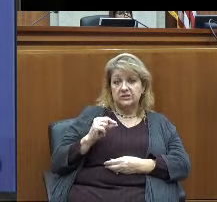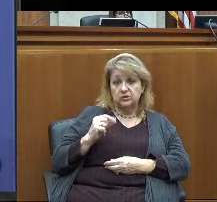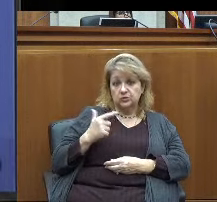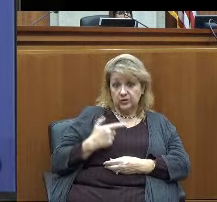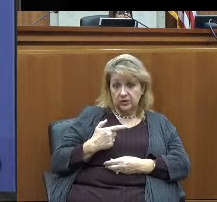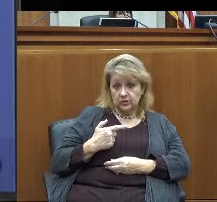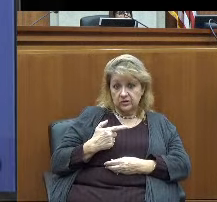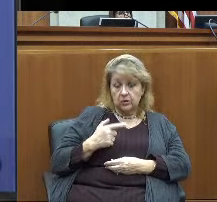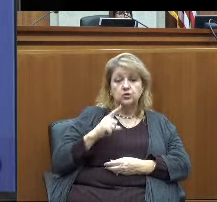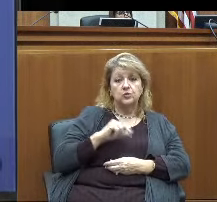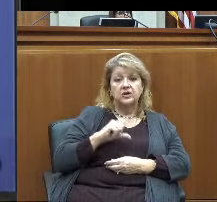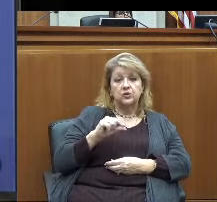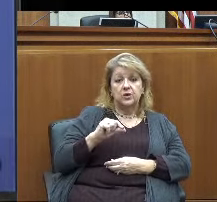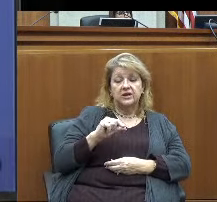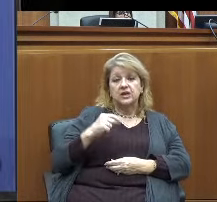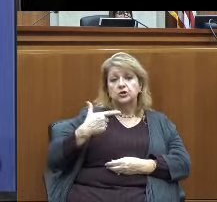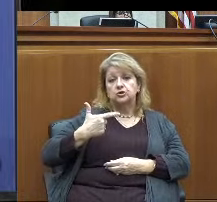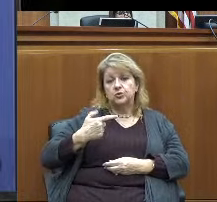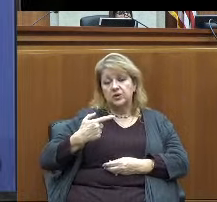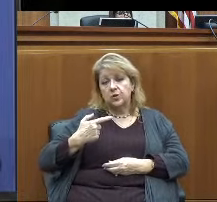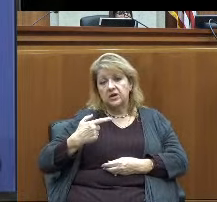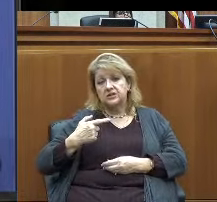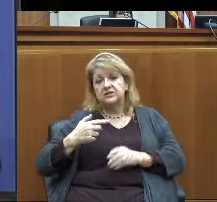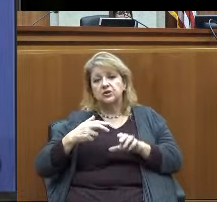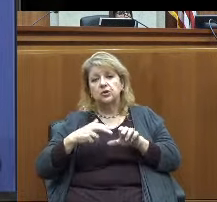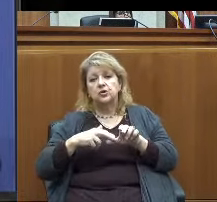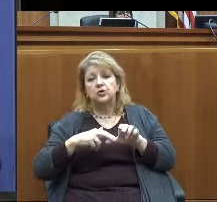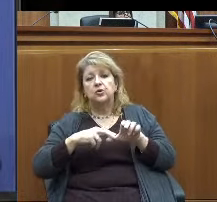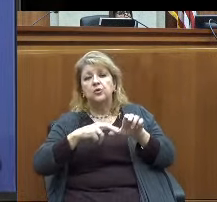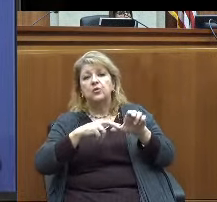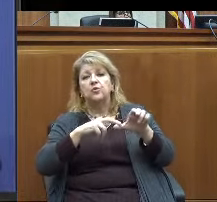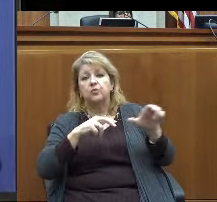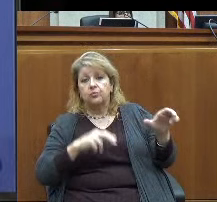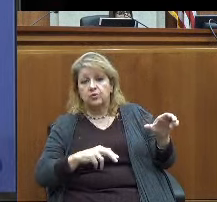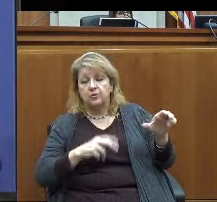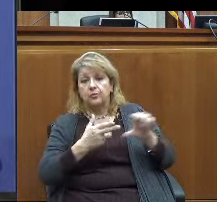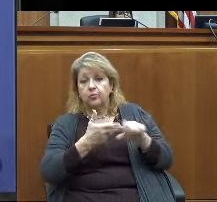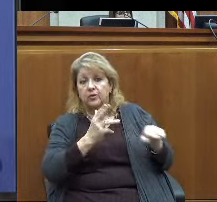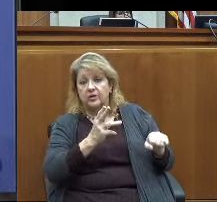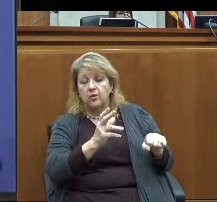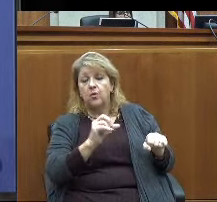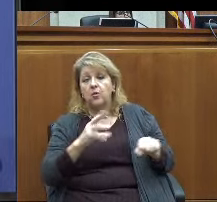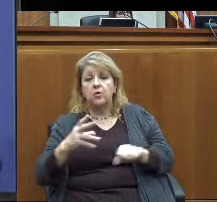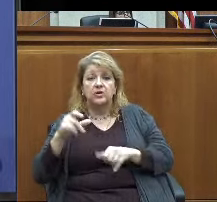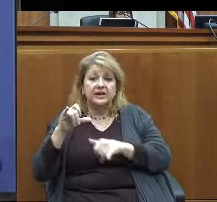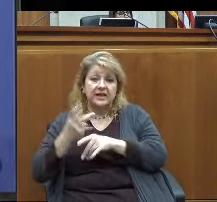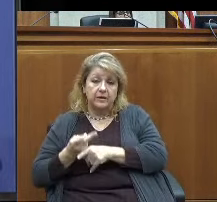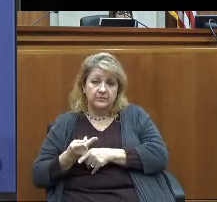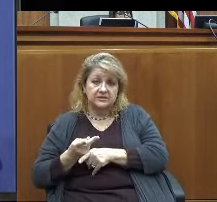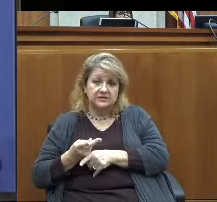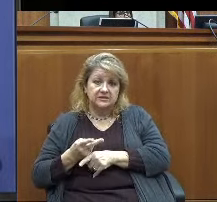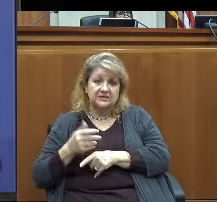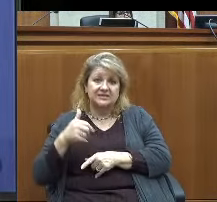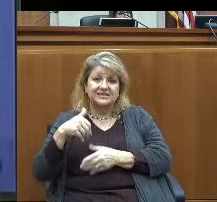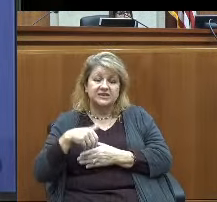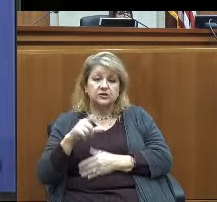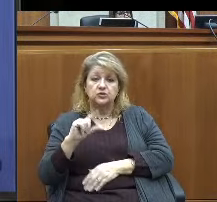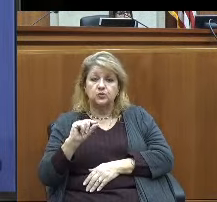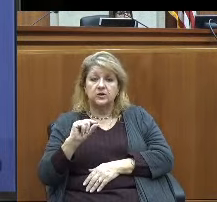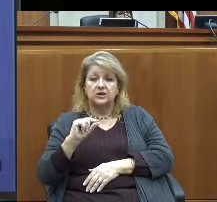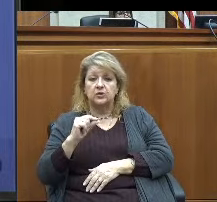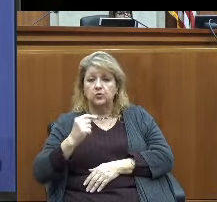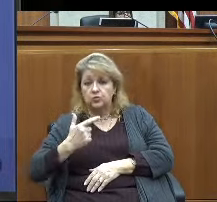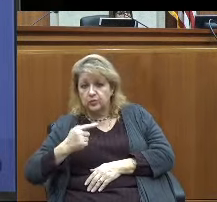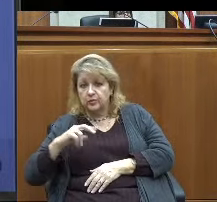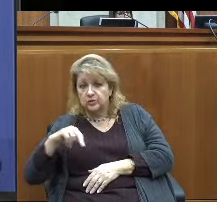2020-2021 teacher workforce departed or was retained last year in 2021-2022. The